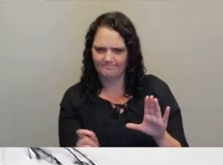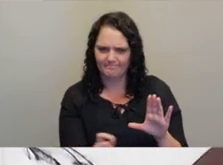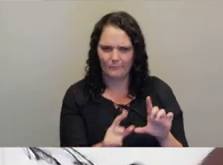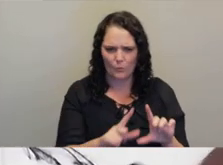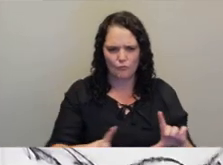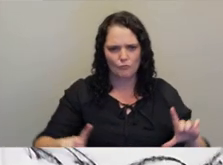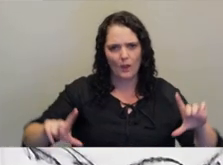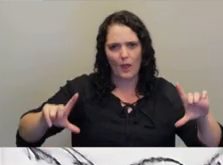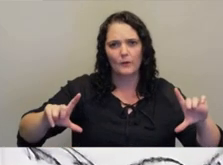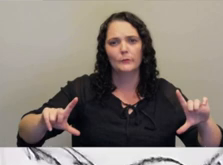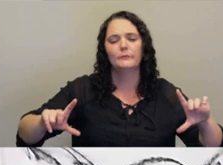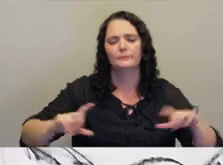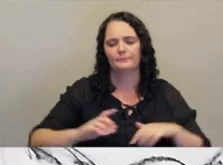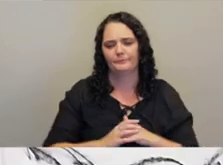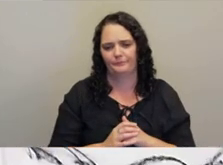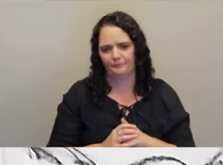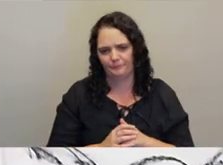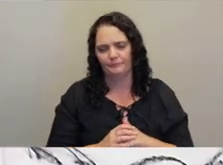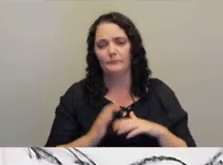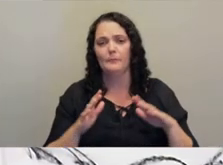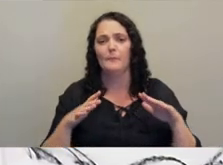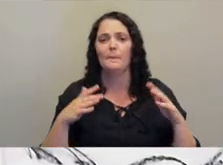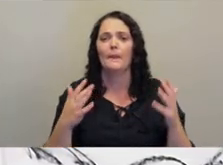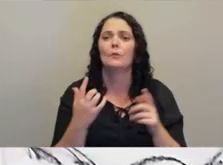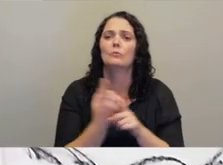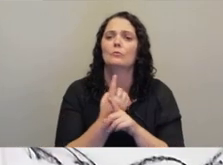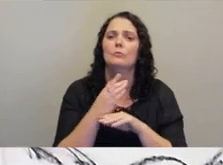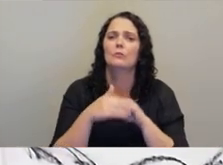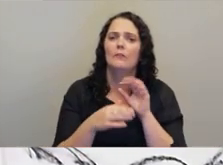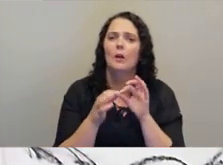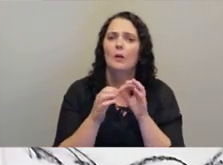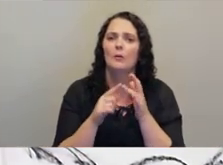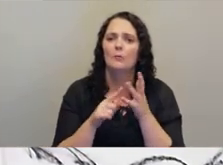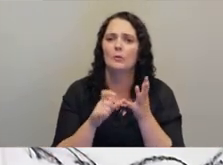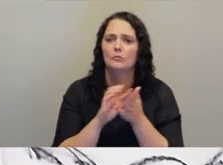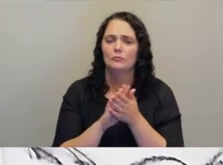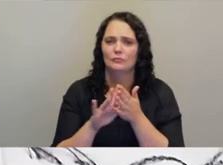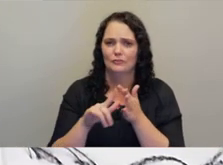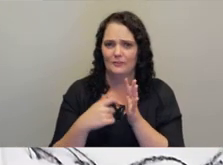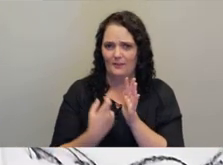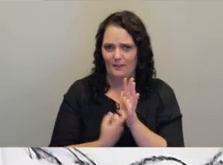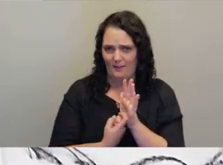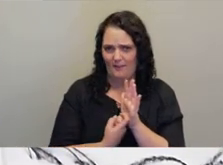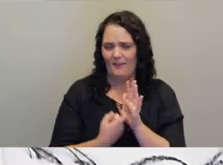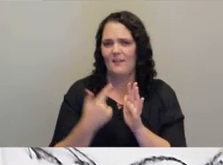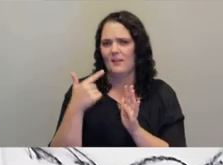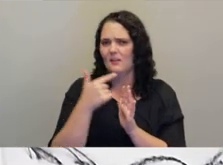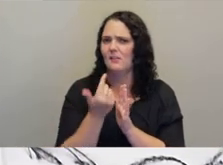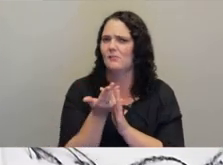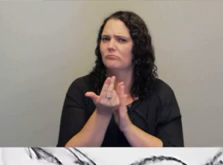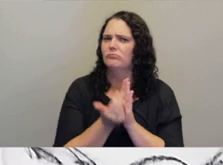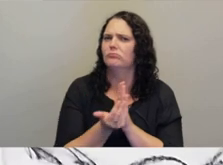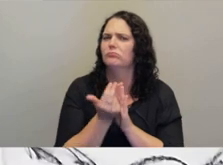saying about Boucher. So Boucher became the first painter to the king, to Louis